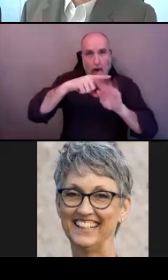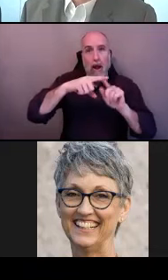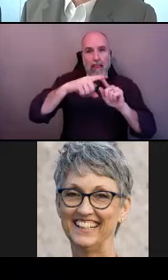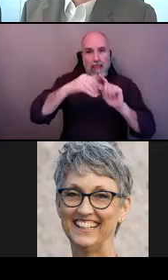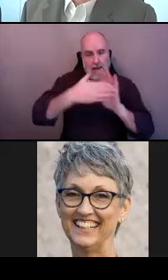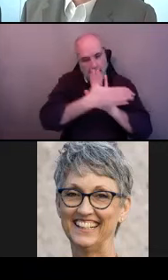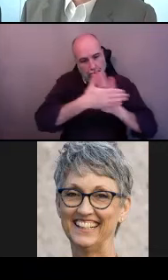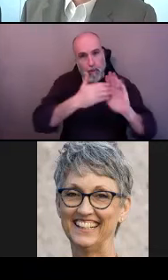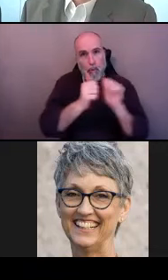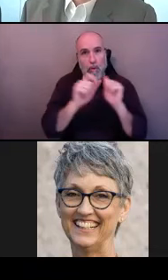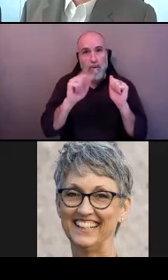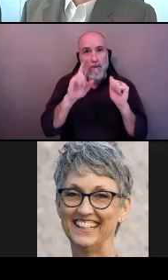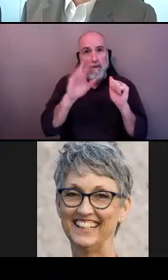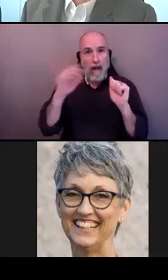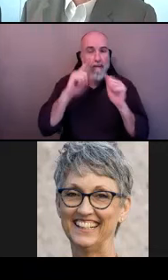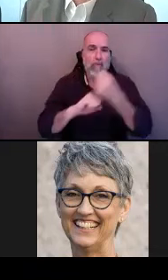with the studs.